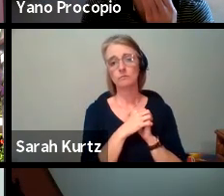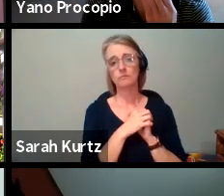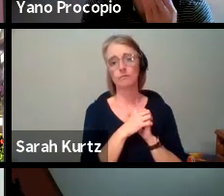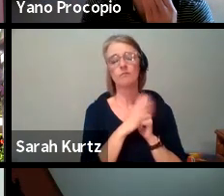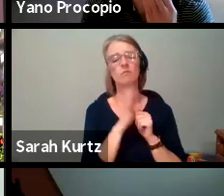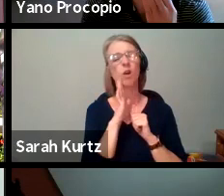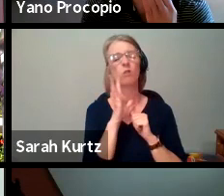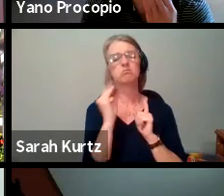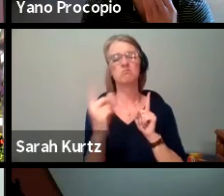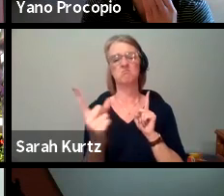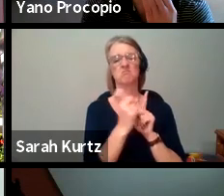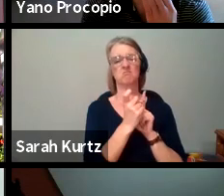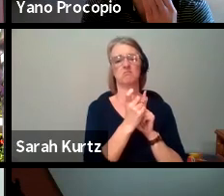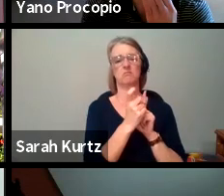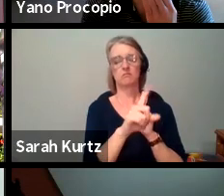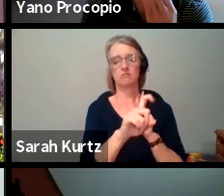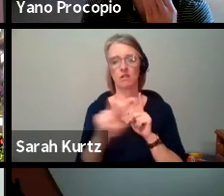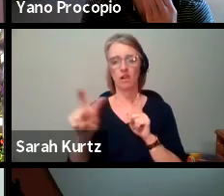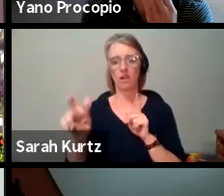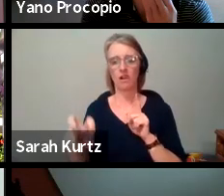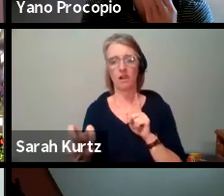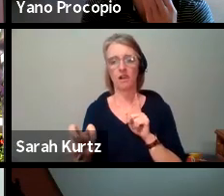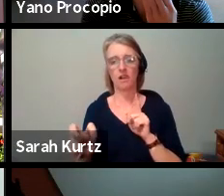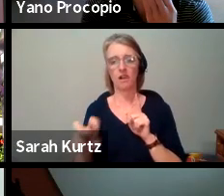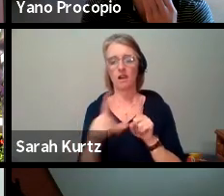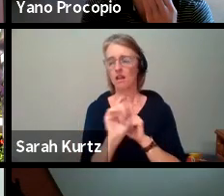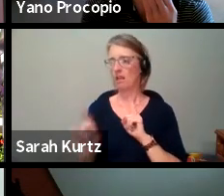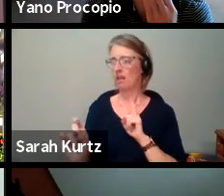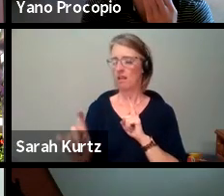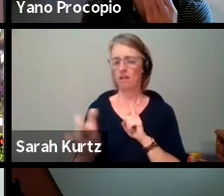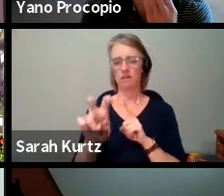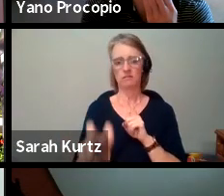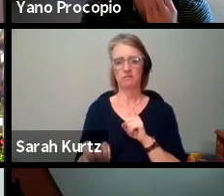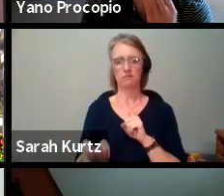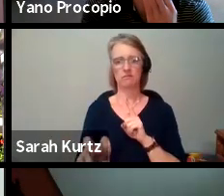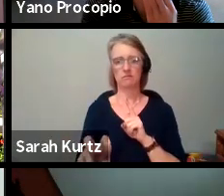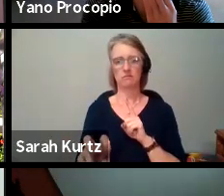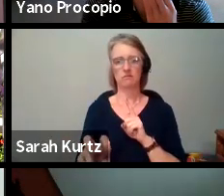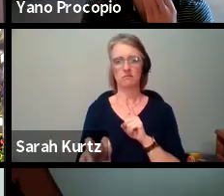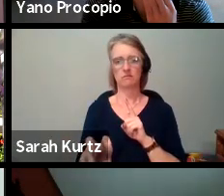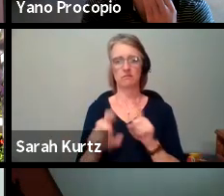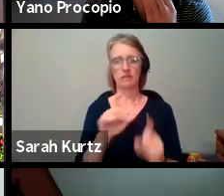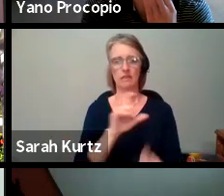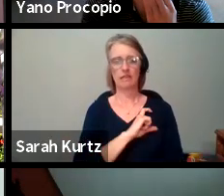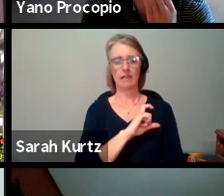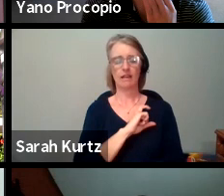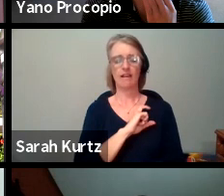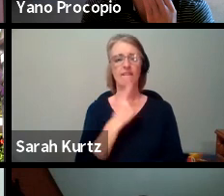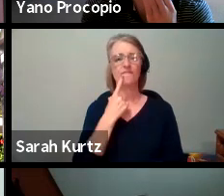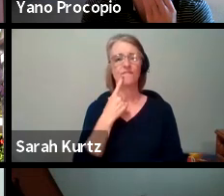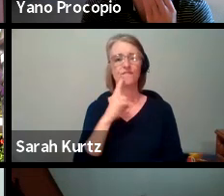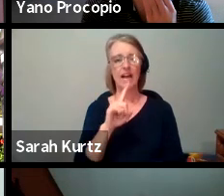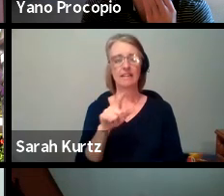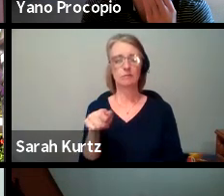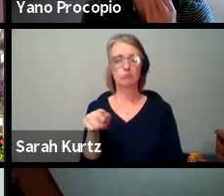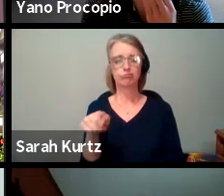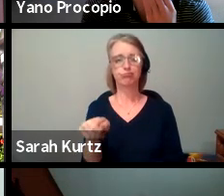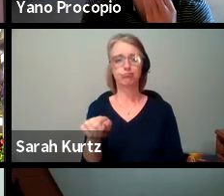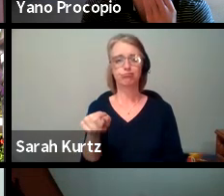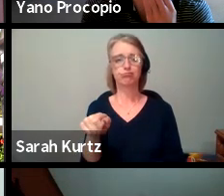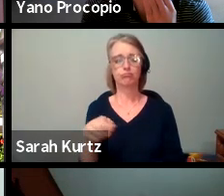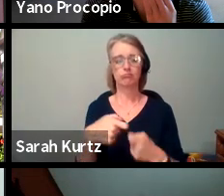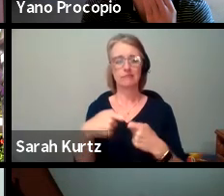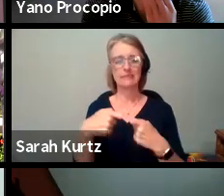car. And he turned his back on the cop. And then he turned around and the cop finally tased him when he tried to open his